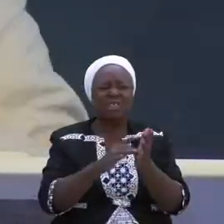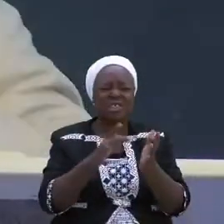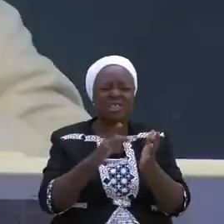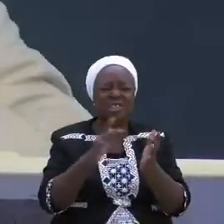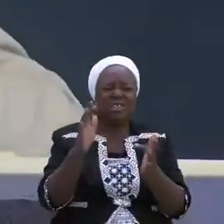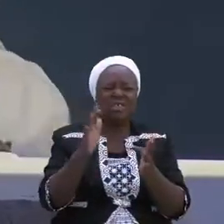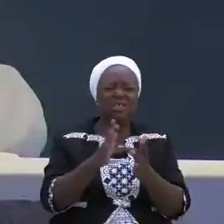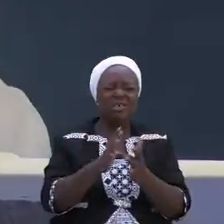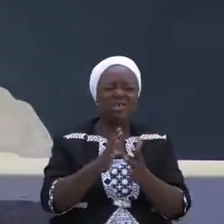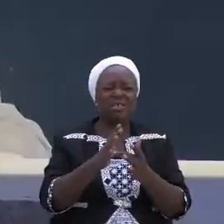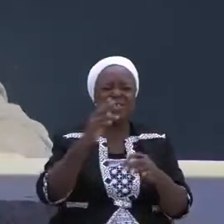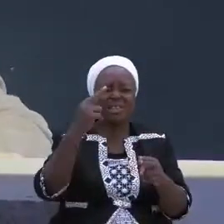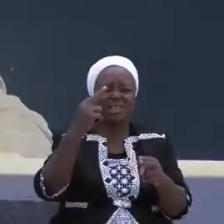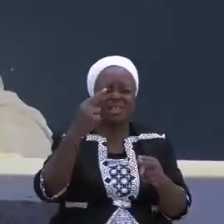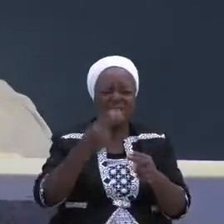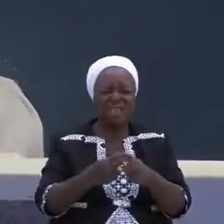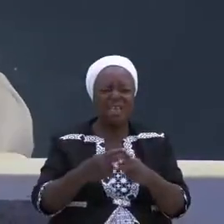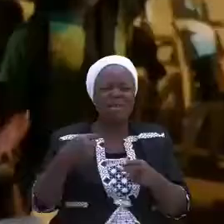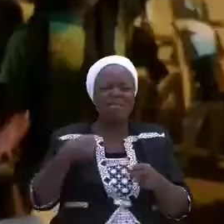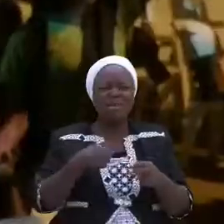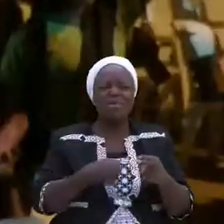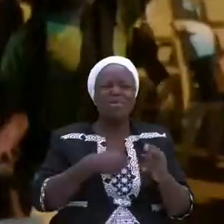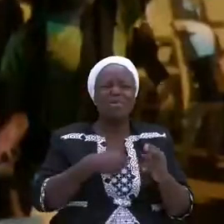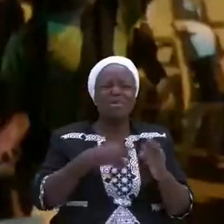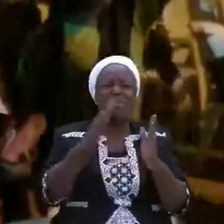name we pray